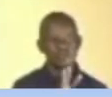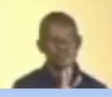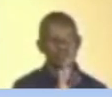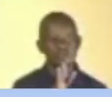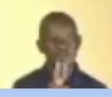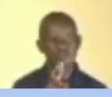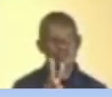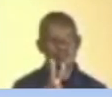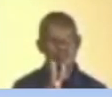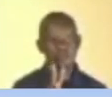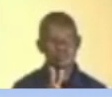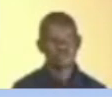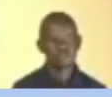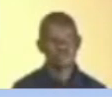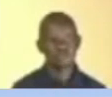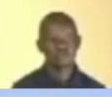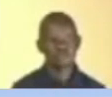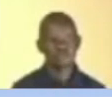and